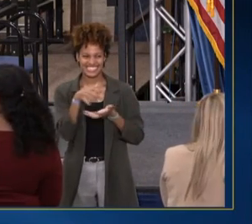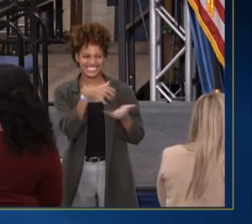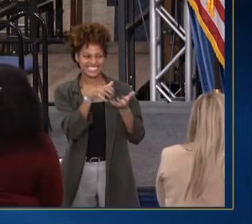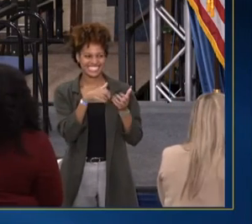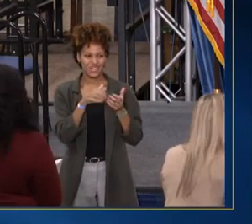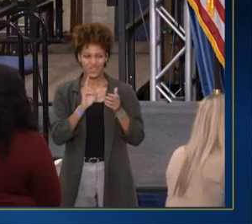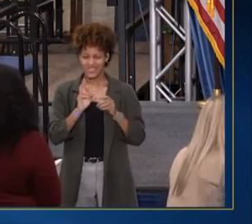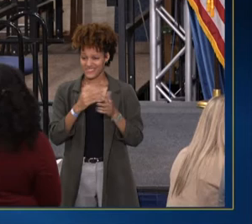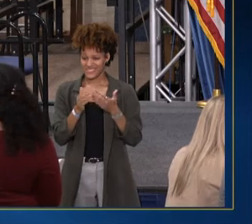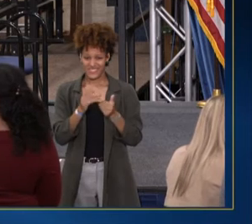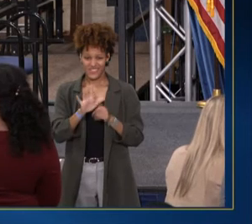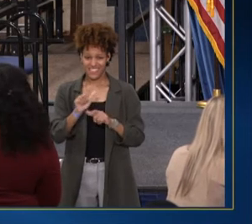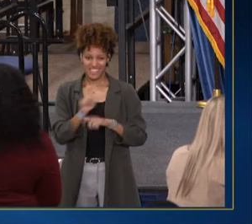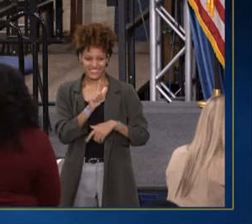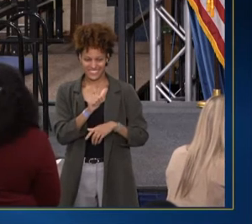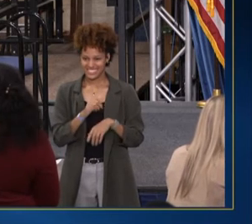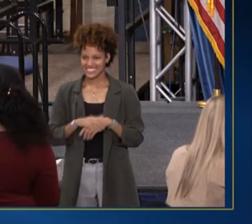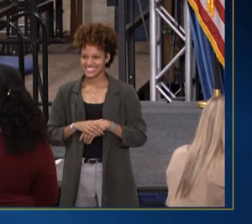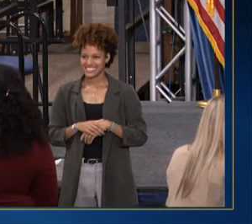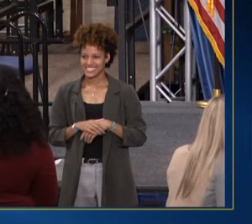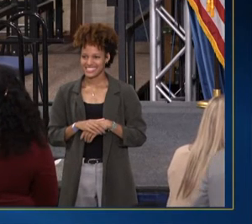whatever your left is.